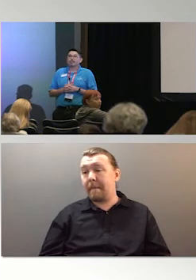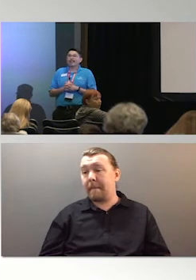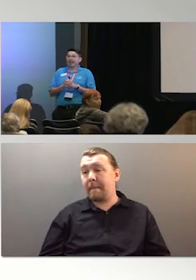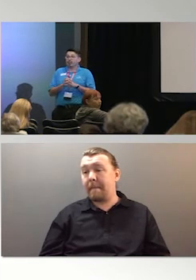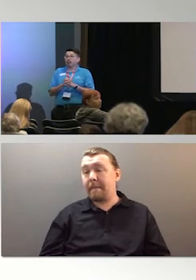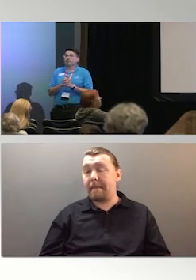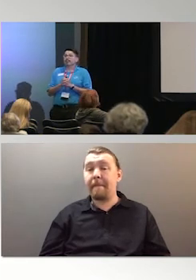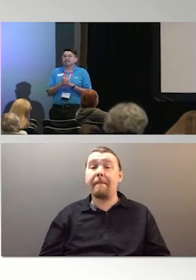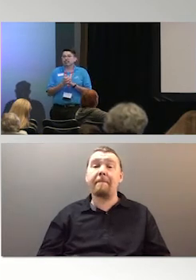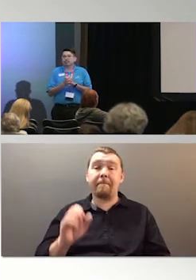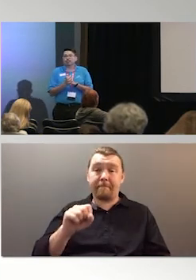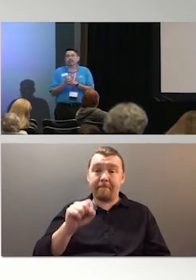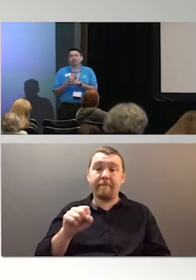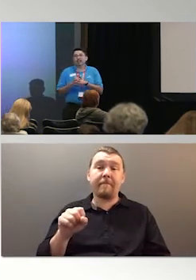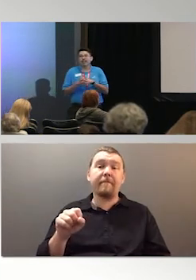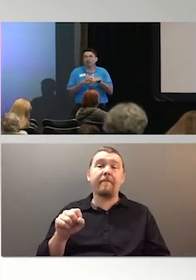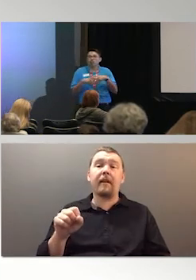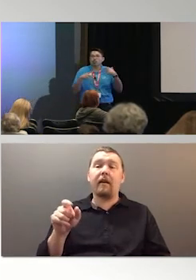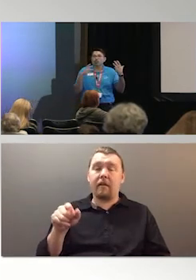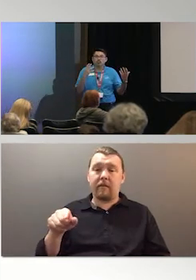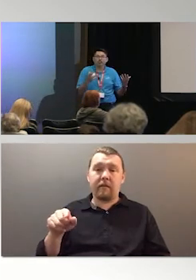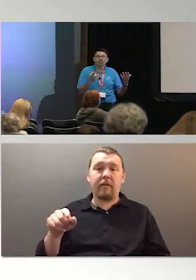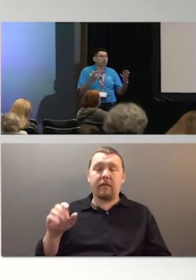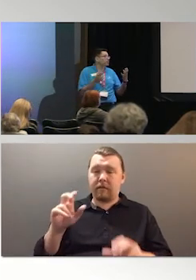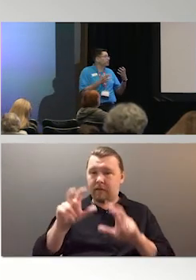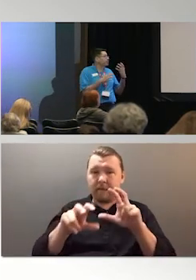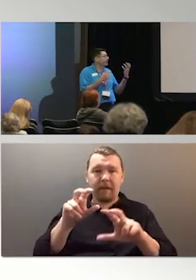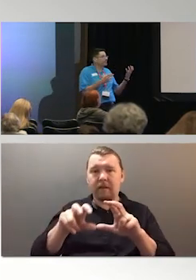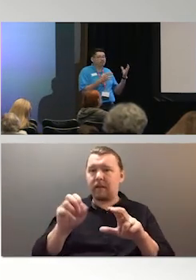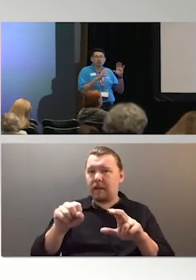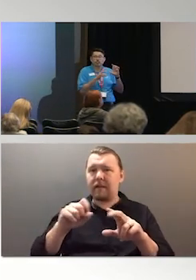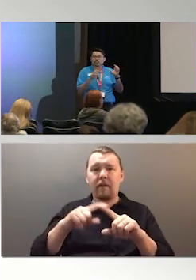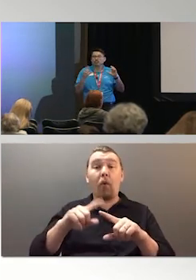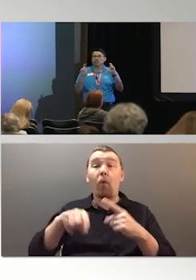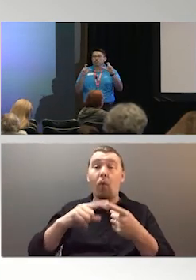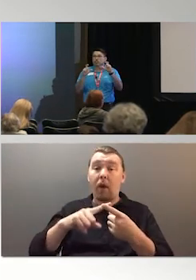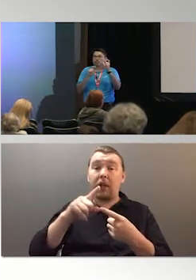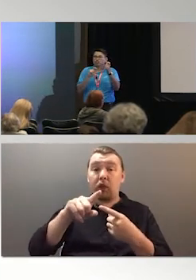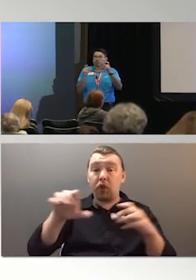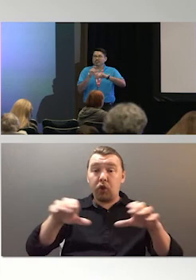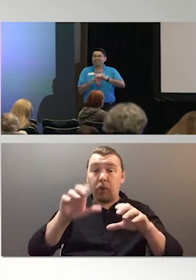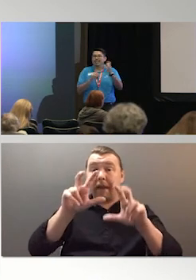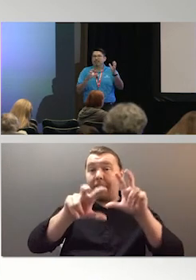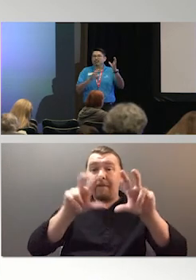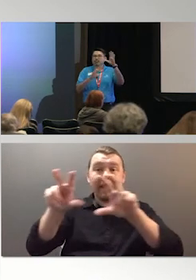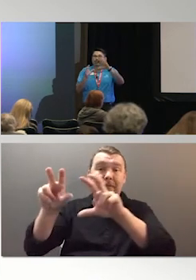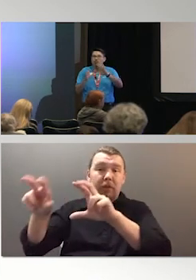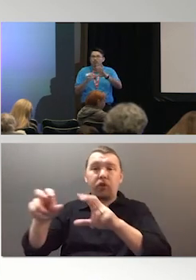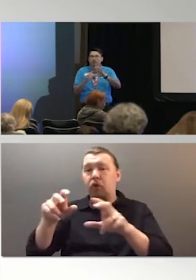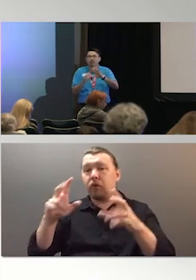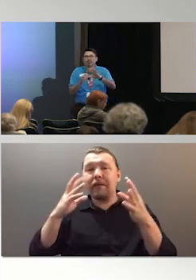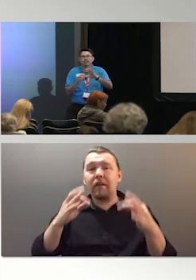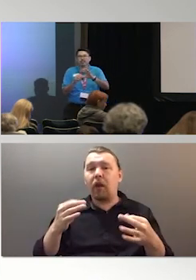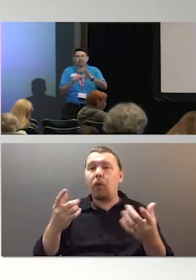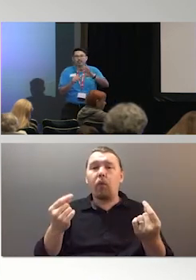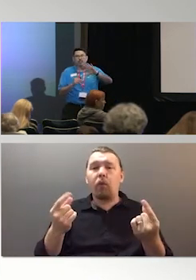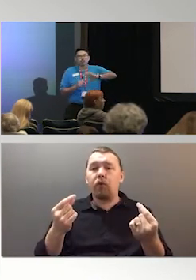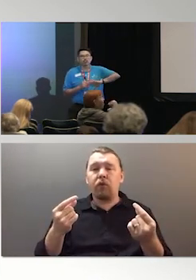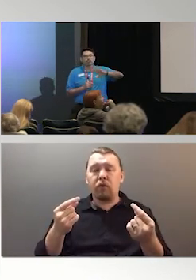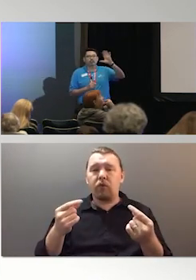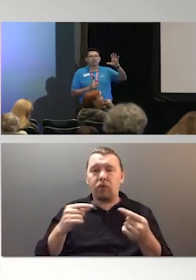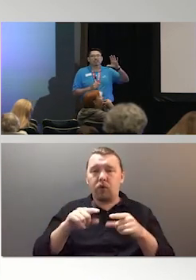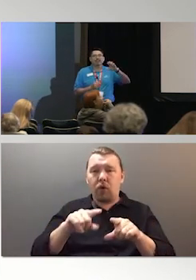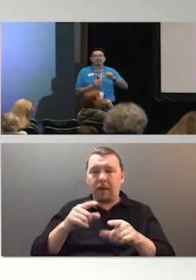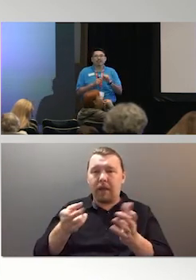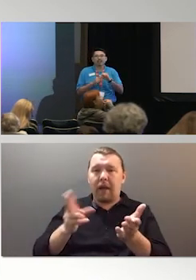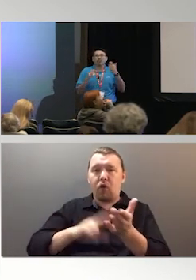of it? Yeah, they're invested depending on when you get to invest, when you get to choose what's going to happen during the enrollment process, you go